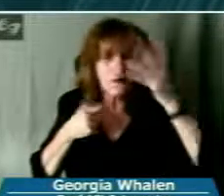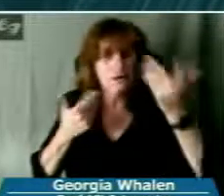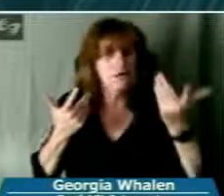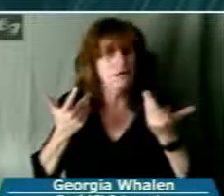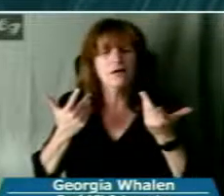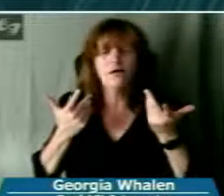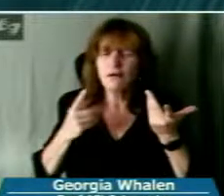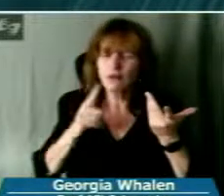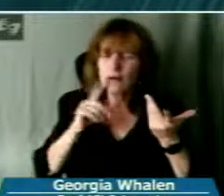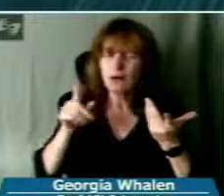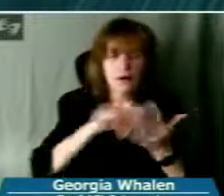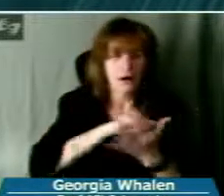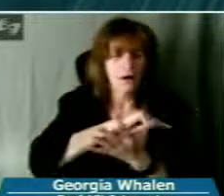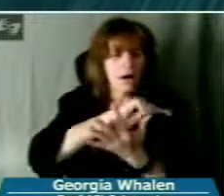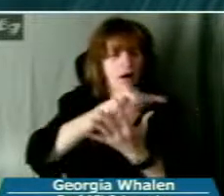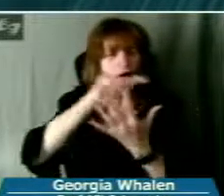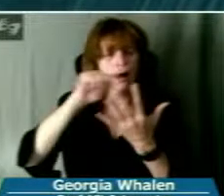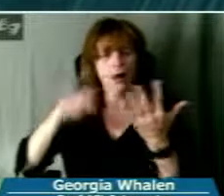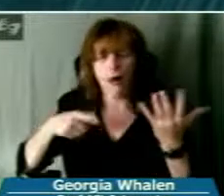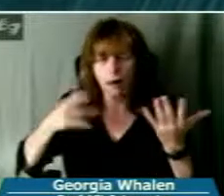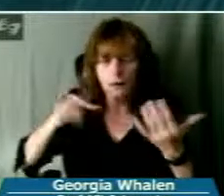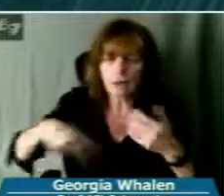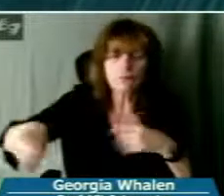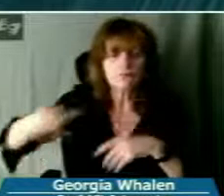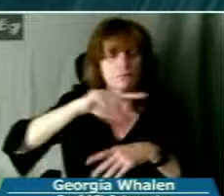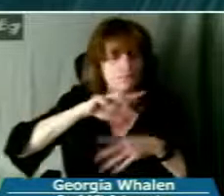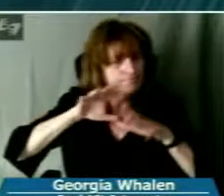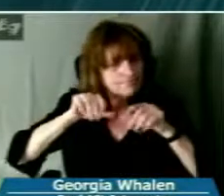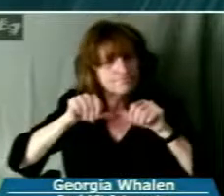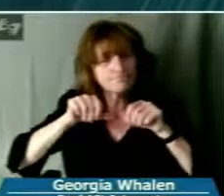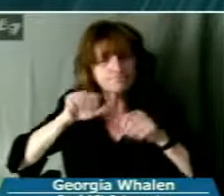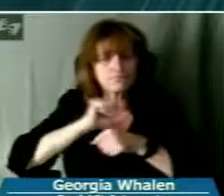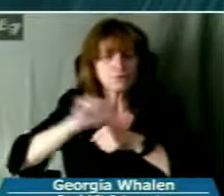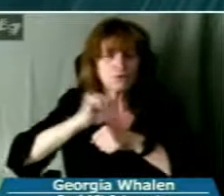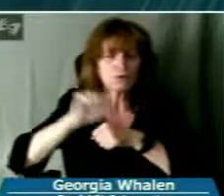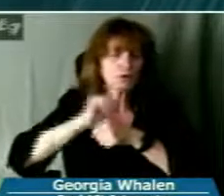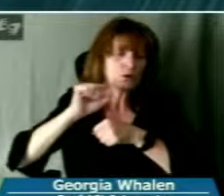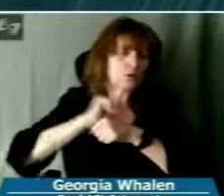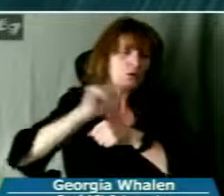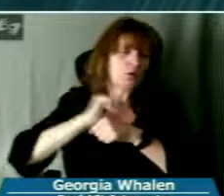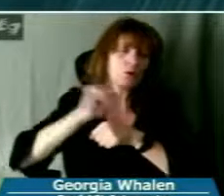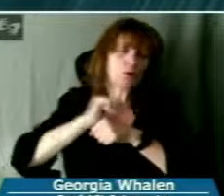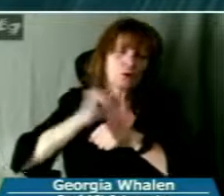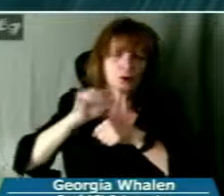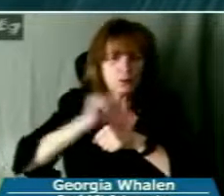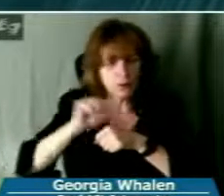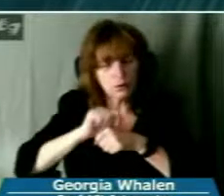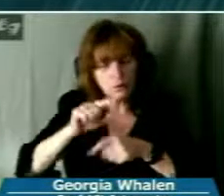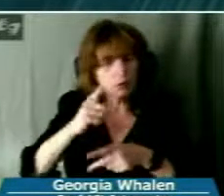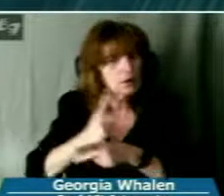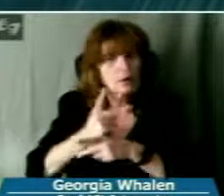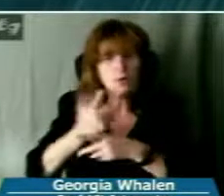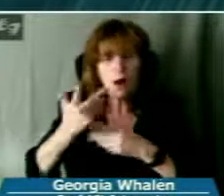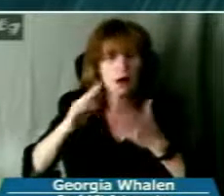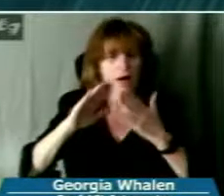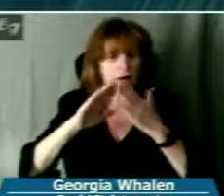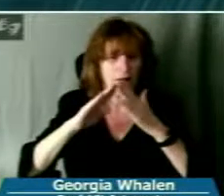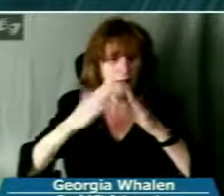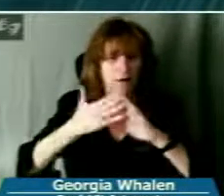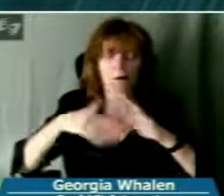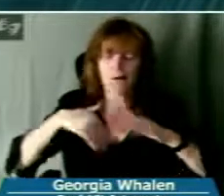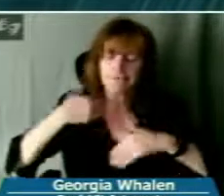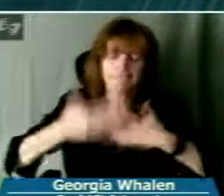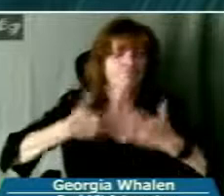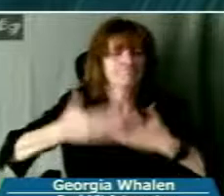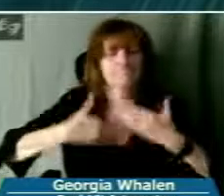all of them continuing to keep our economy and our community functional and doing that at some